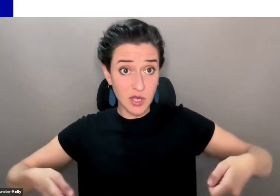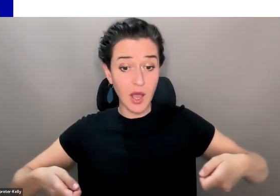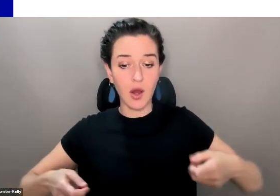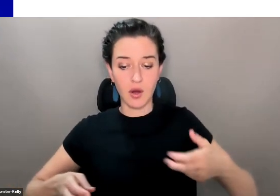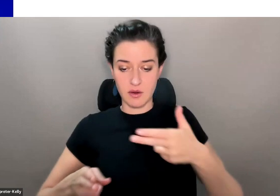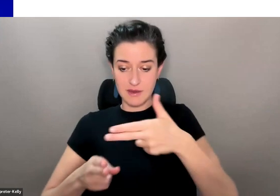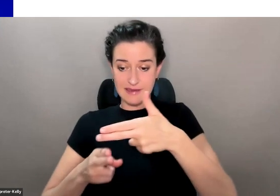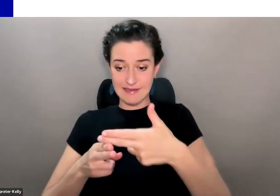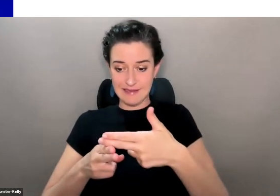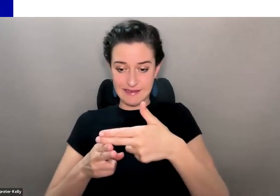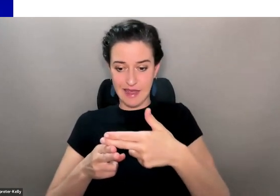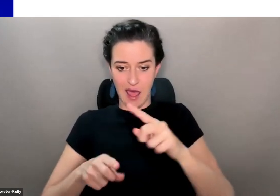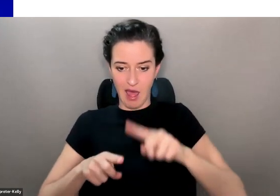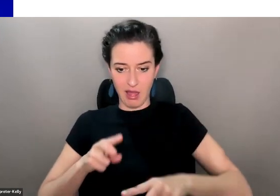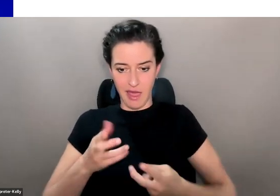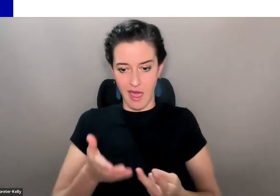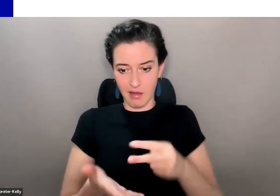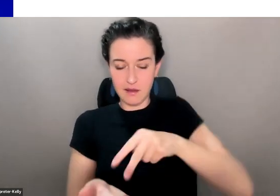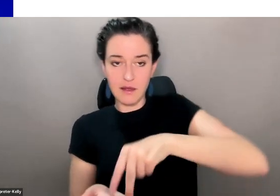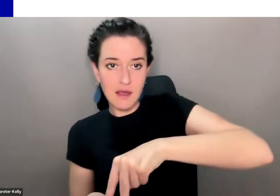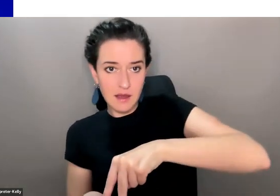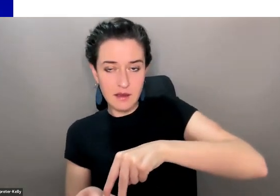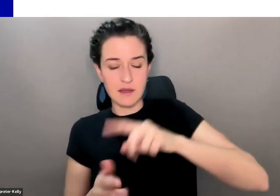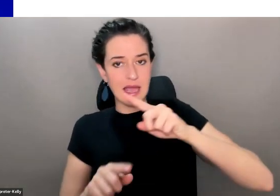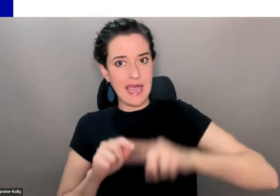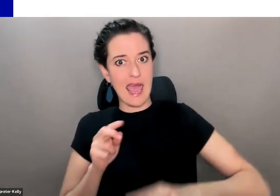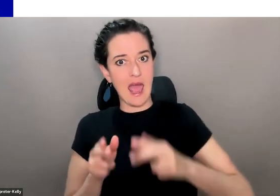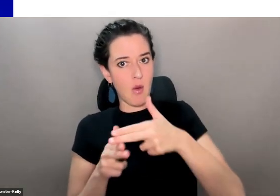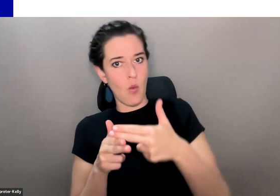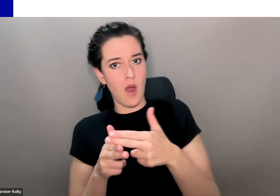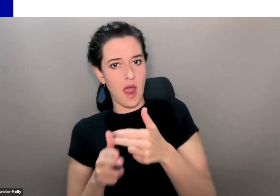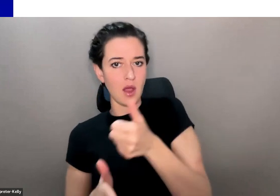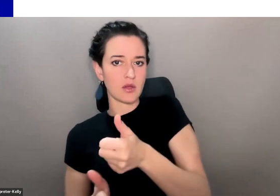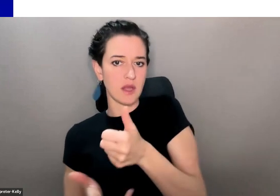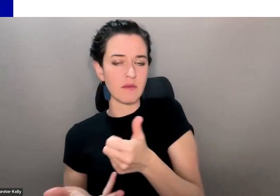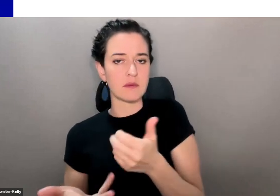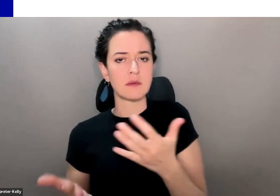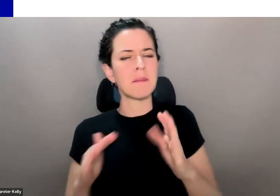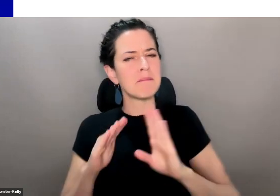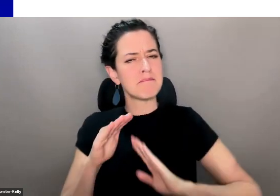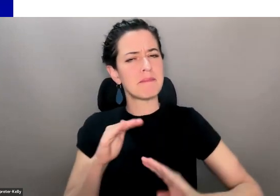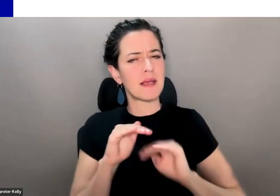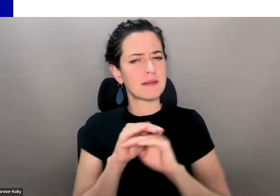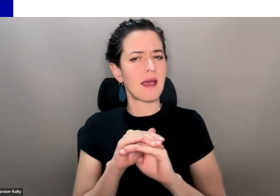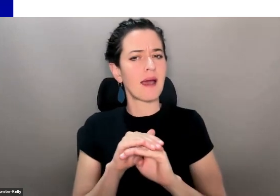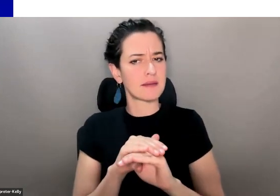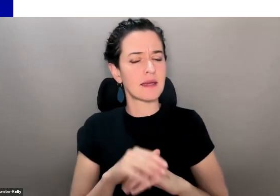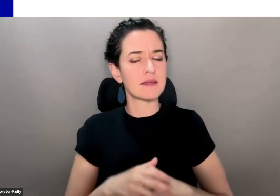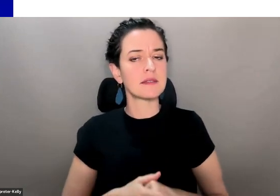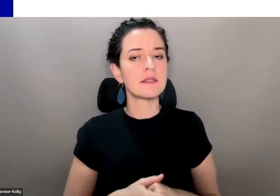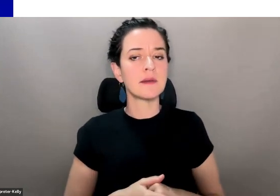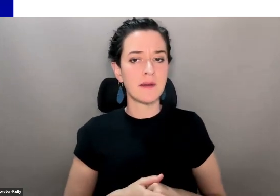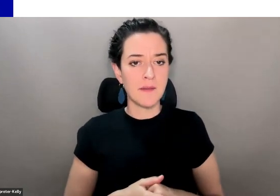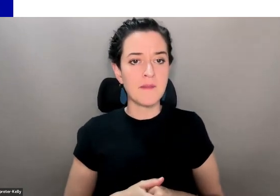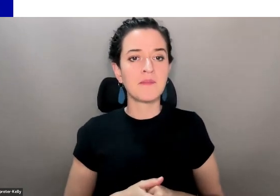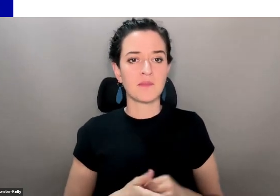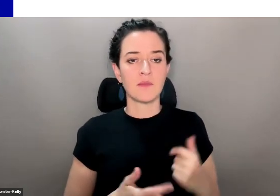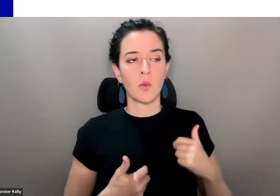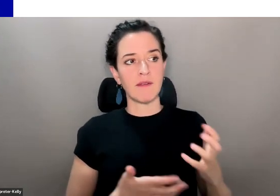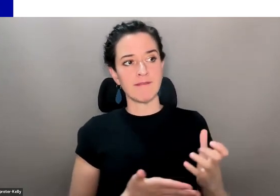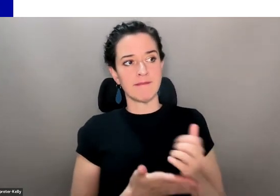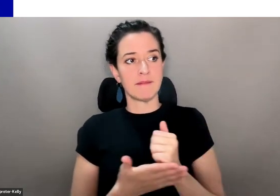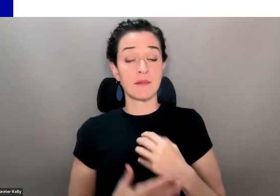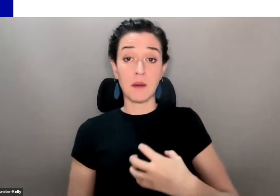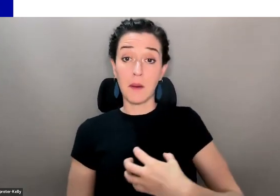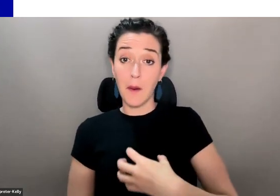has all kinds of impacts on just getting access to the basic healthcare services. We were aware of this based on complaints received, based